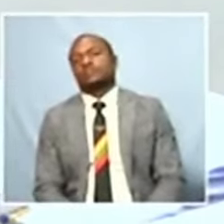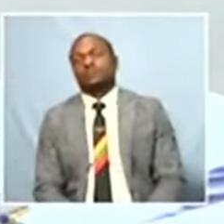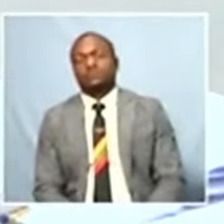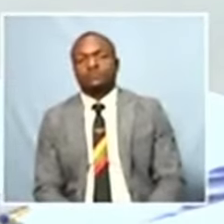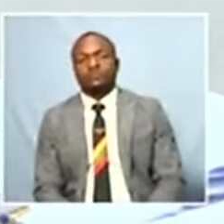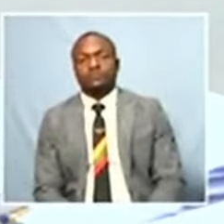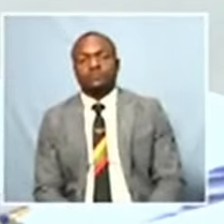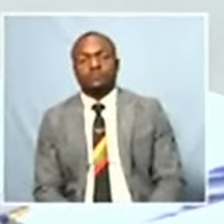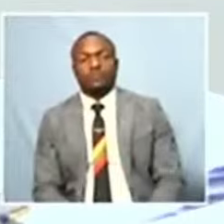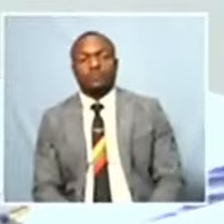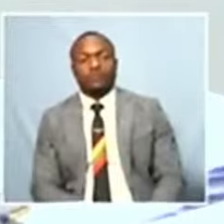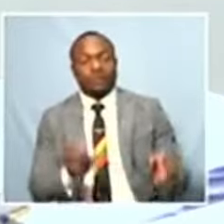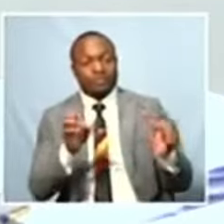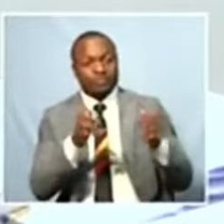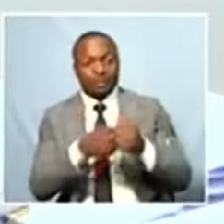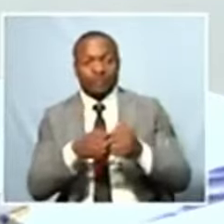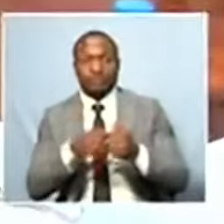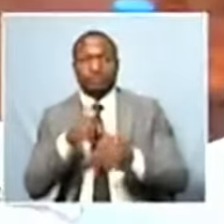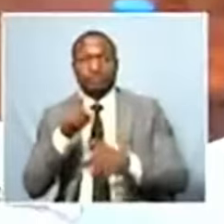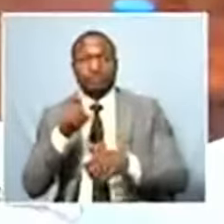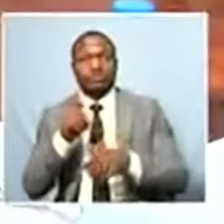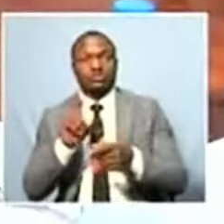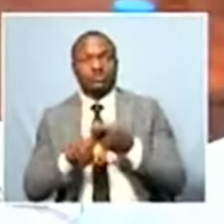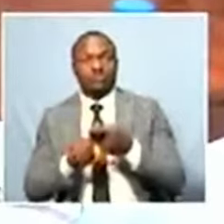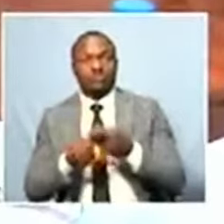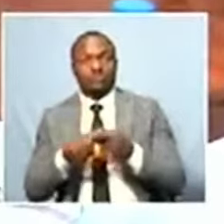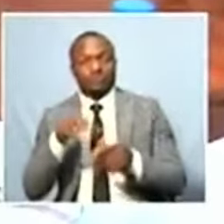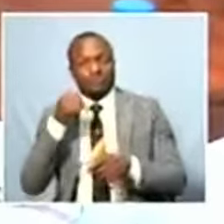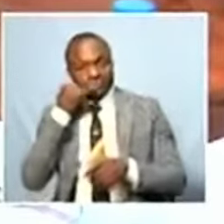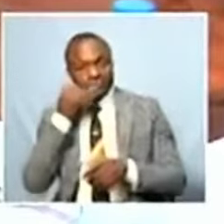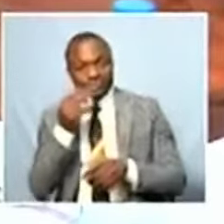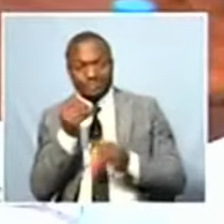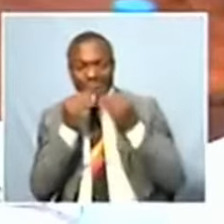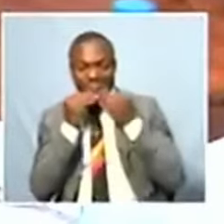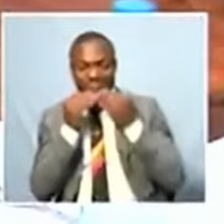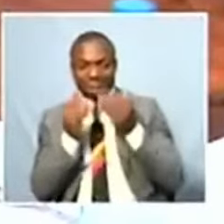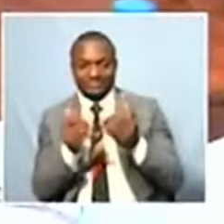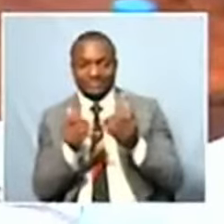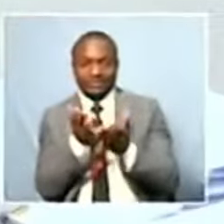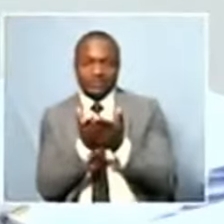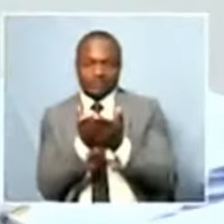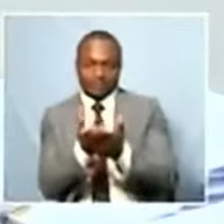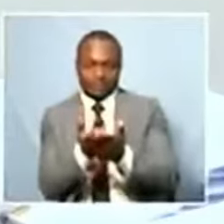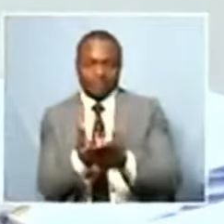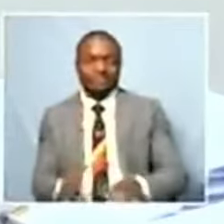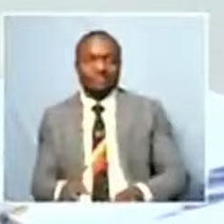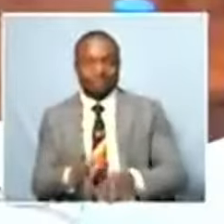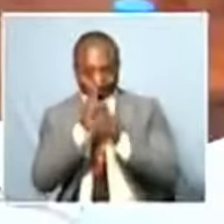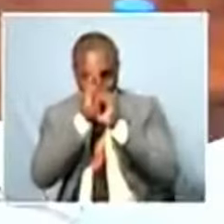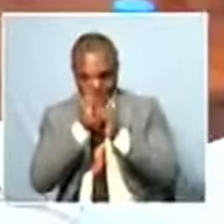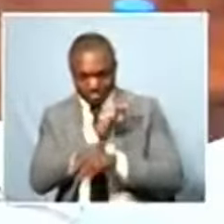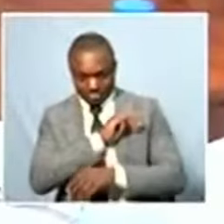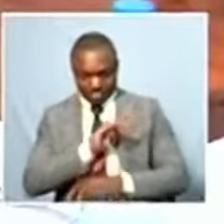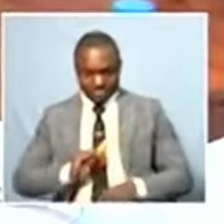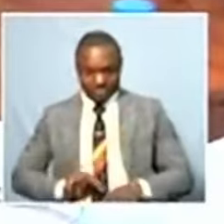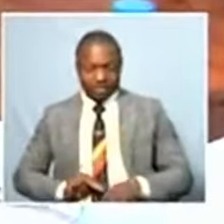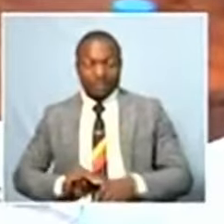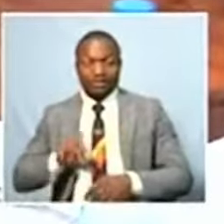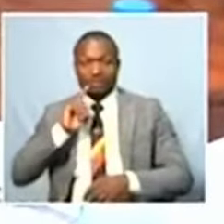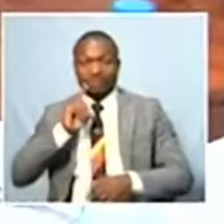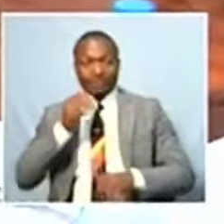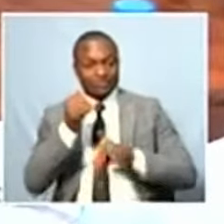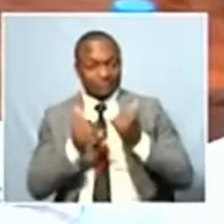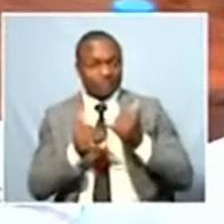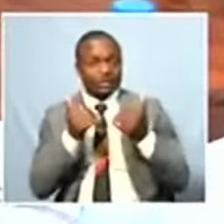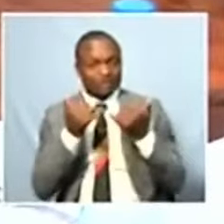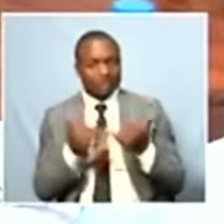from the bank to mobile, okay. Yes. Okay. It's an exempt. Okay. transaction. Thank you. Thank you. We submit, Chair. Thank you. Honourable members, we have to end here.